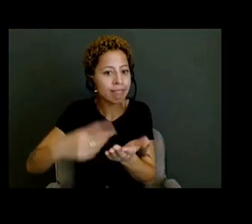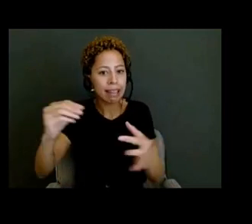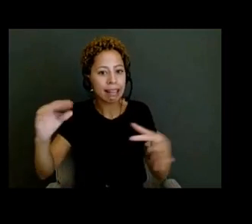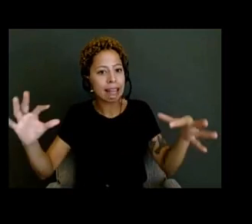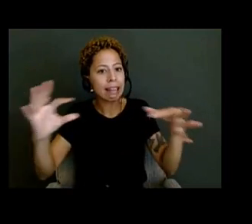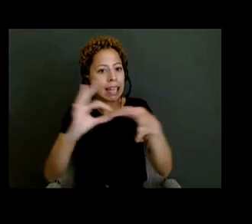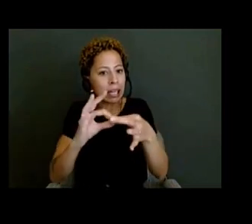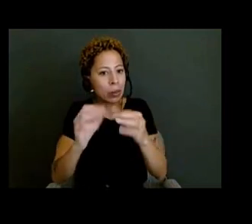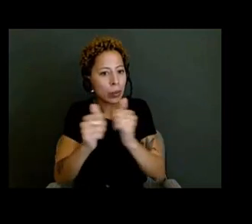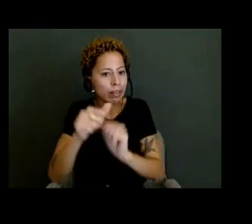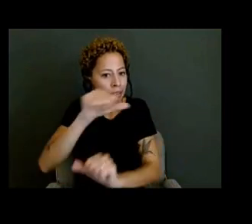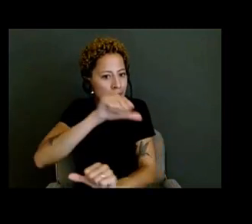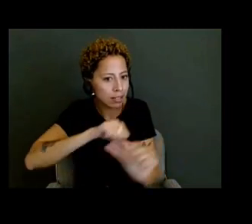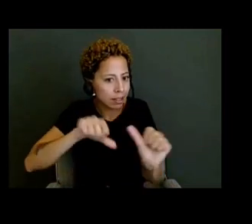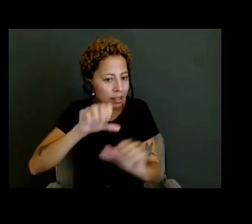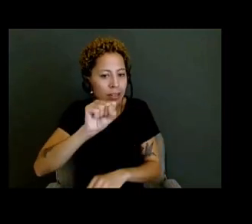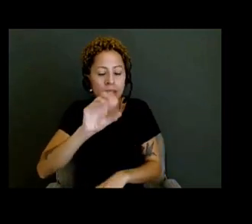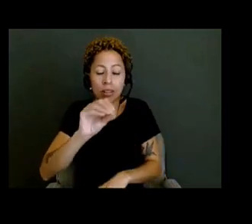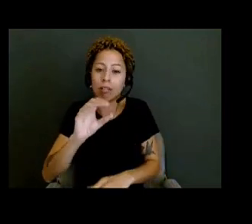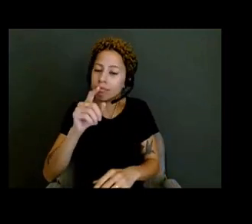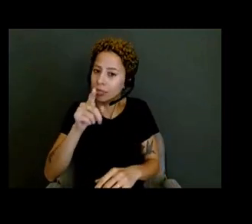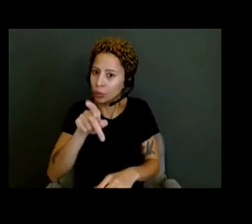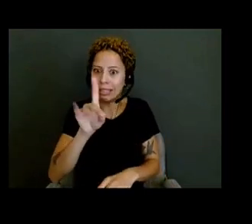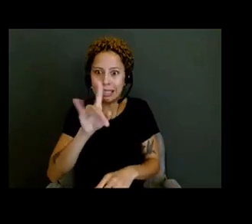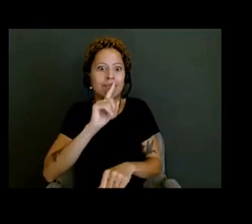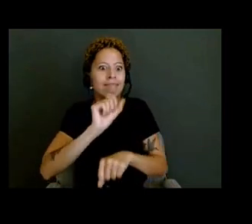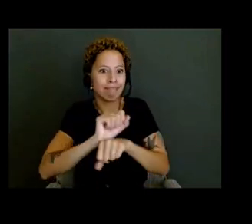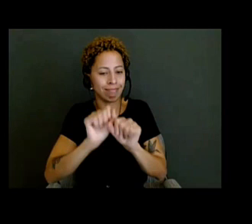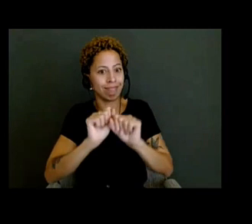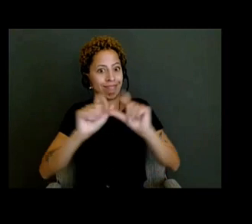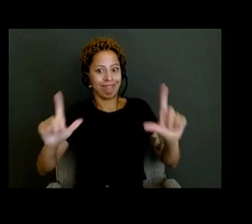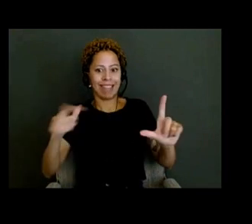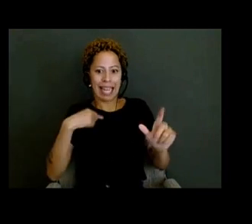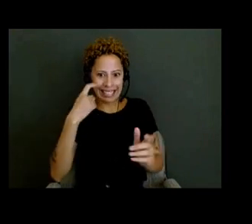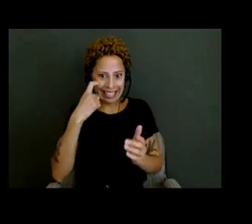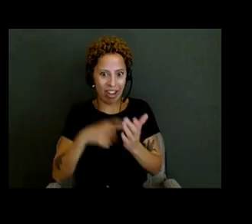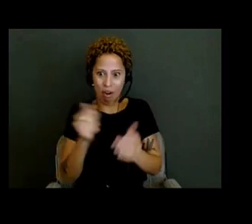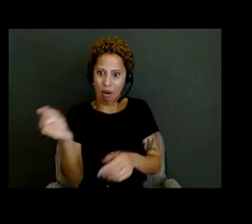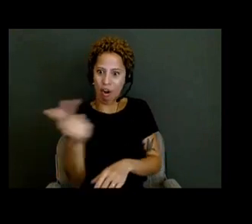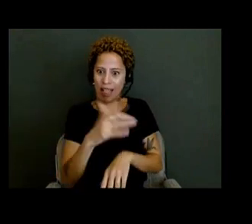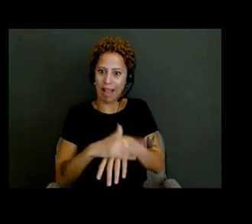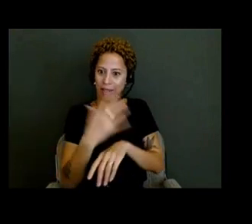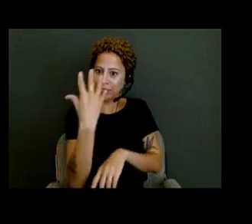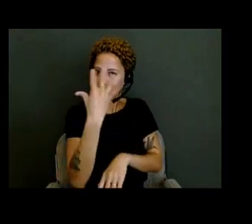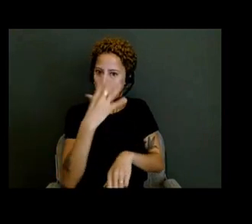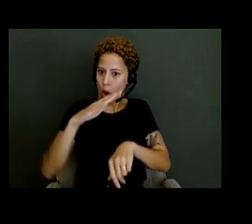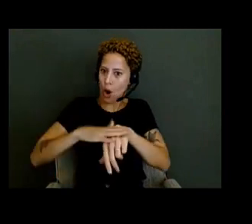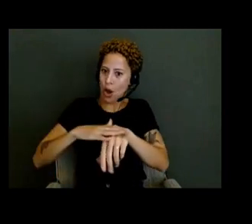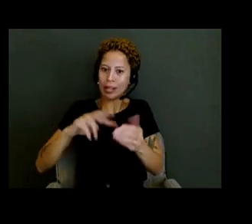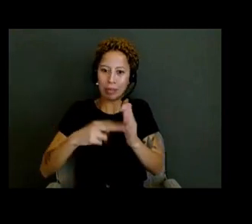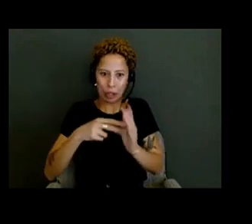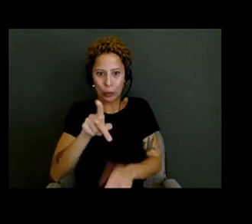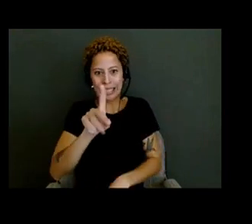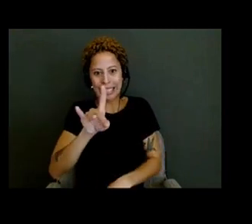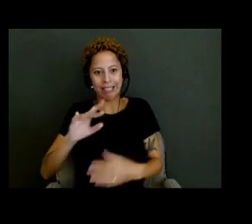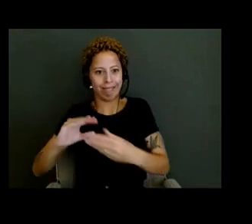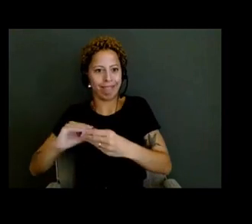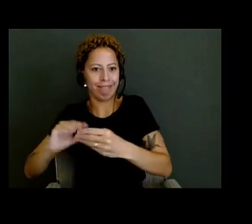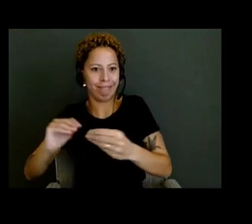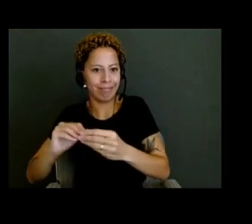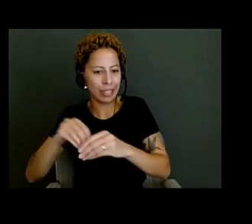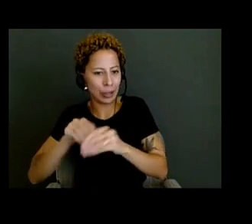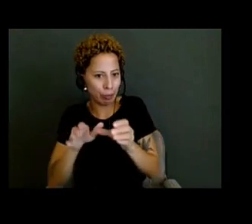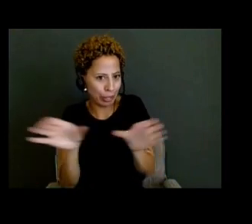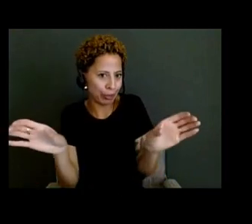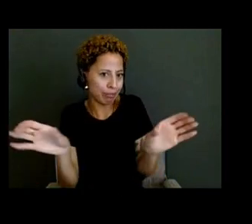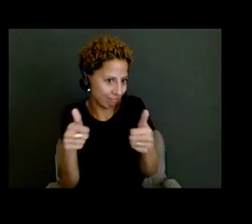on. That means you were really chatting. This is awesome. So we have 5 more minutes to wrap up. Just a few more lasting points.